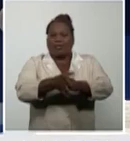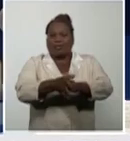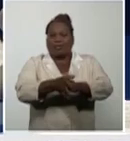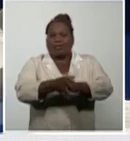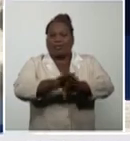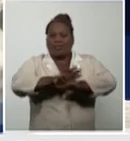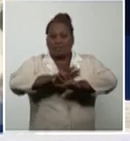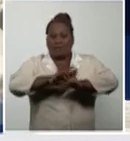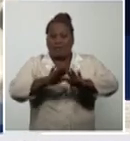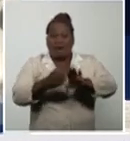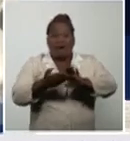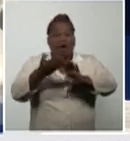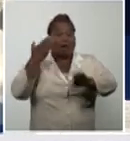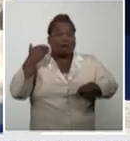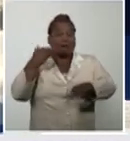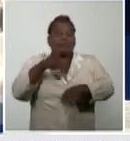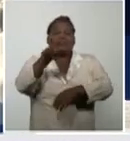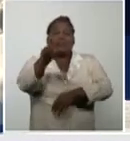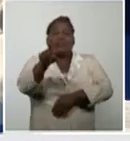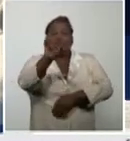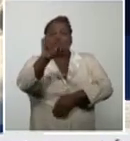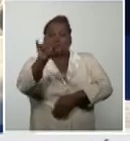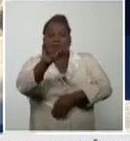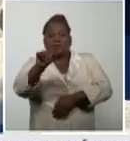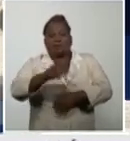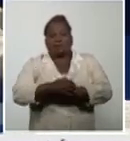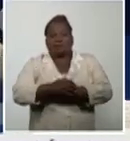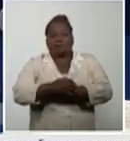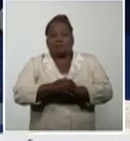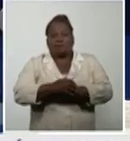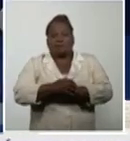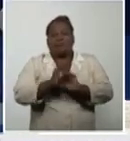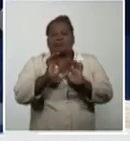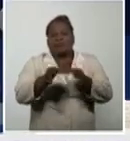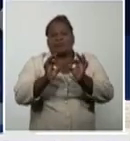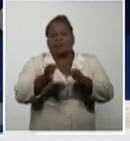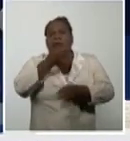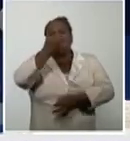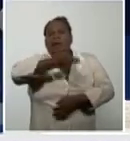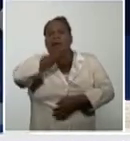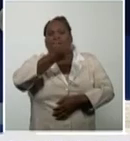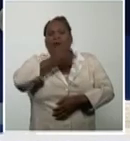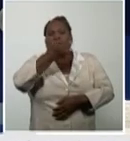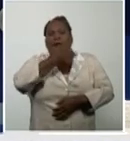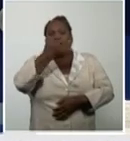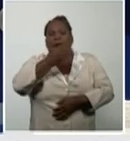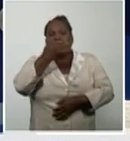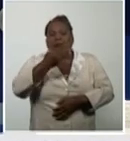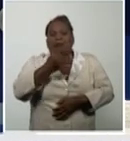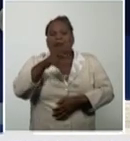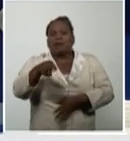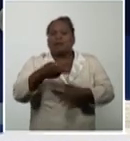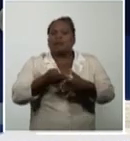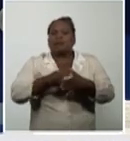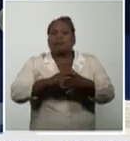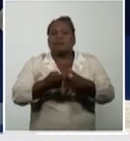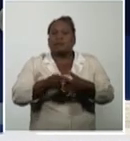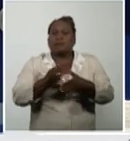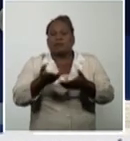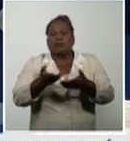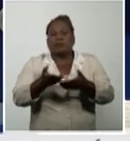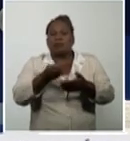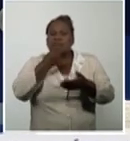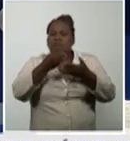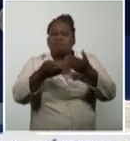196 children have been confirmed in our country, of which 166 have already been discharged.